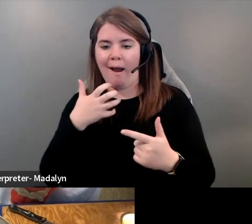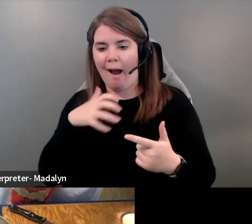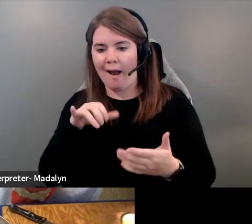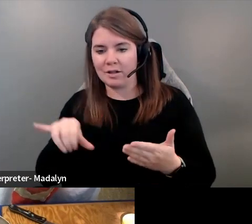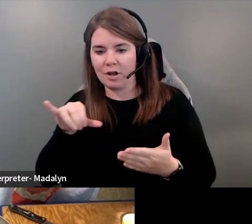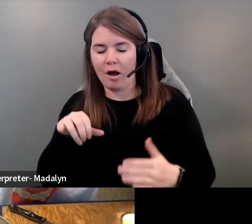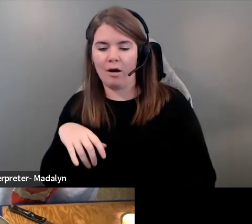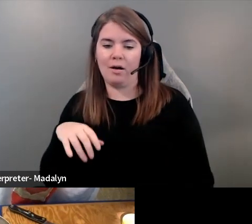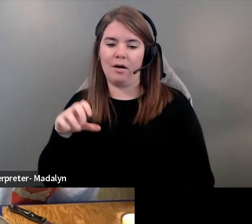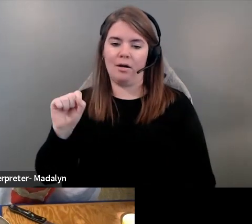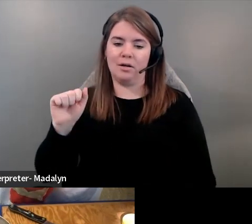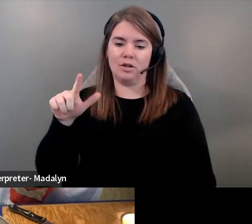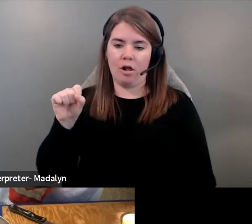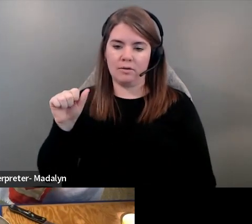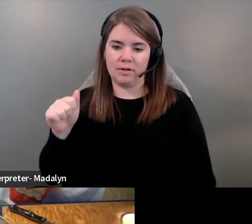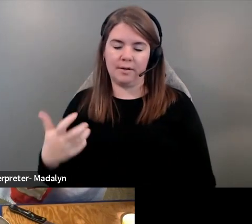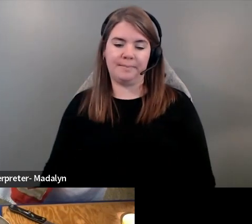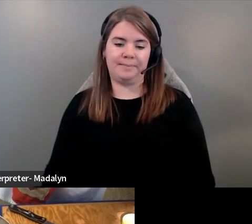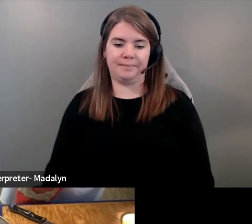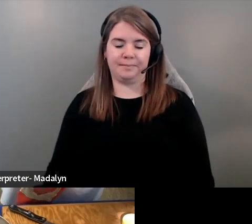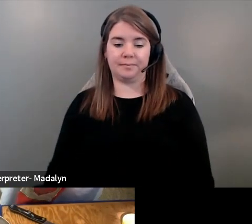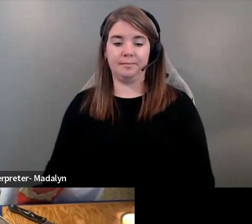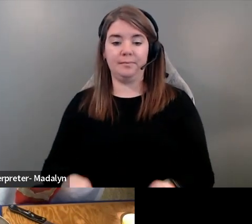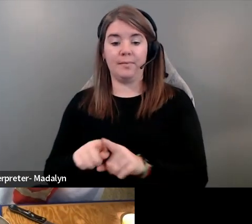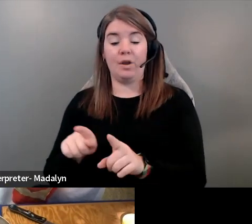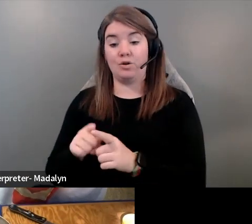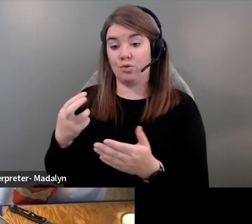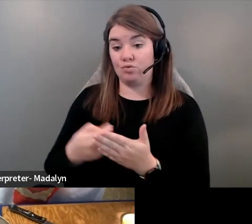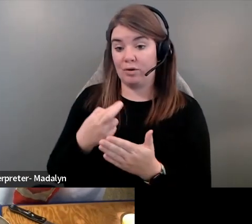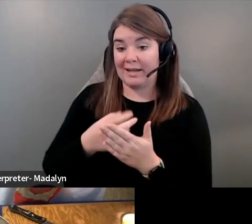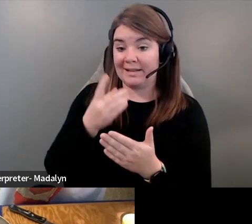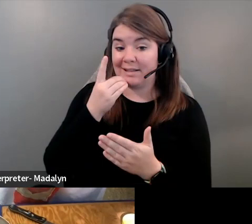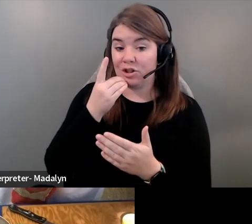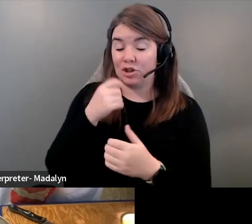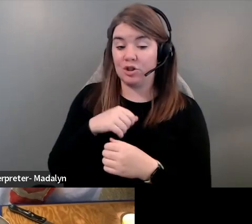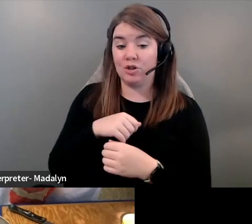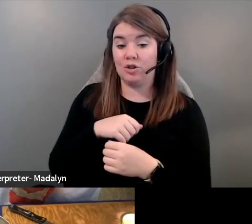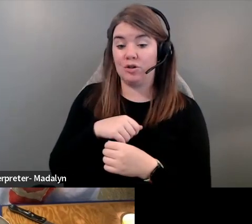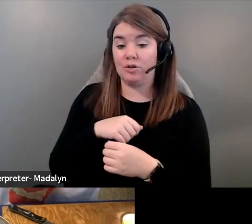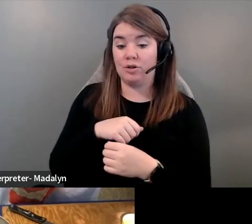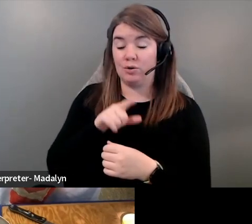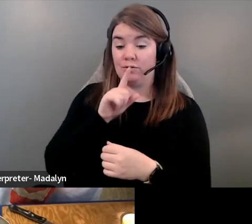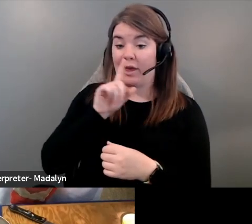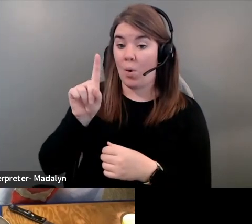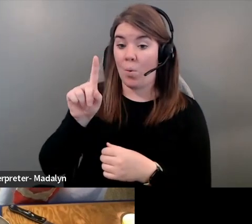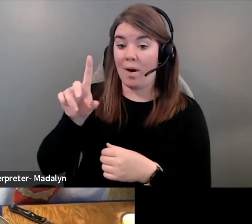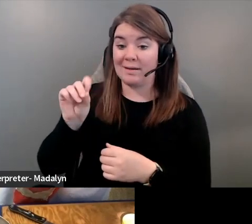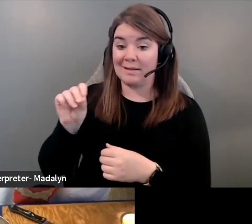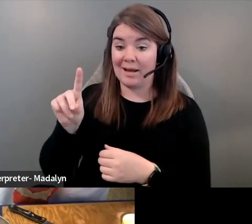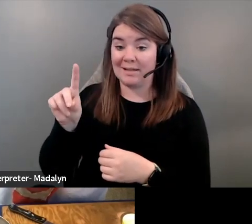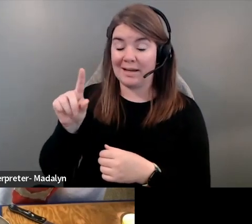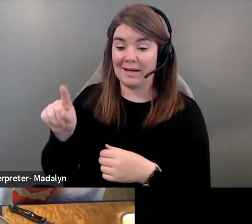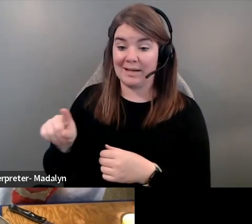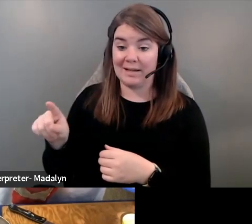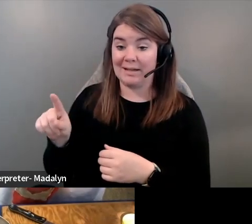Fried rice dinner, that's some more of those eggs that we bought, 3 of the eggs. 1 dozen will go for your whole week. And you're going to cook it that